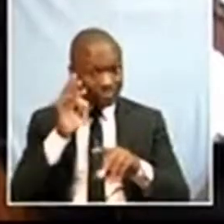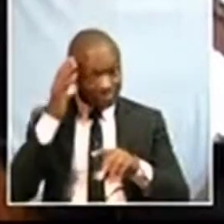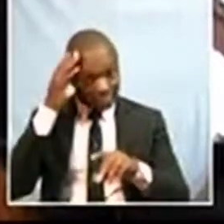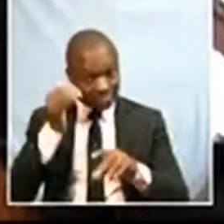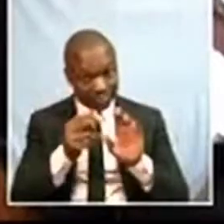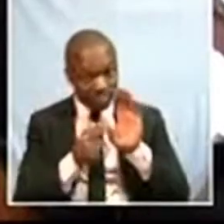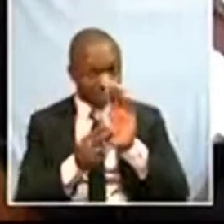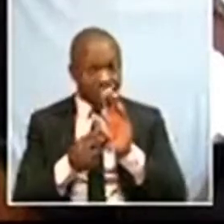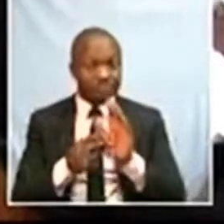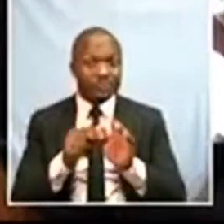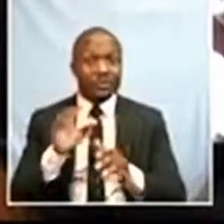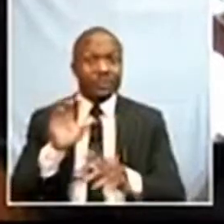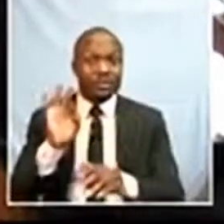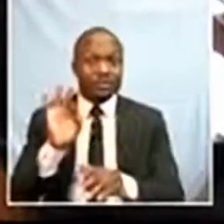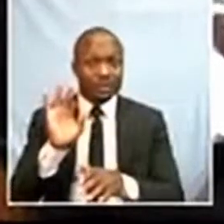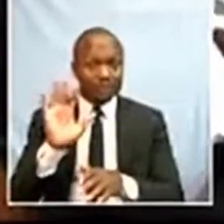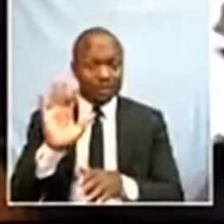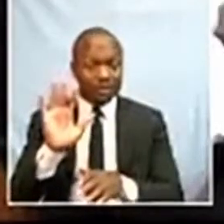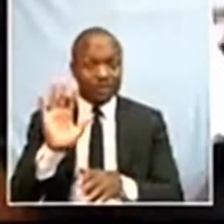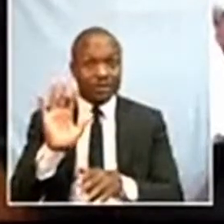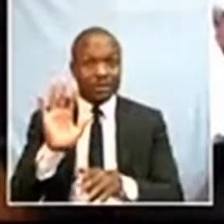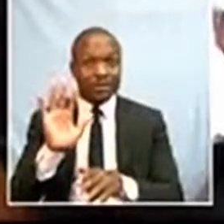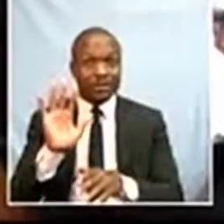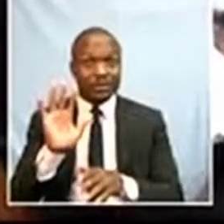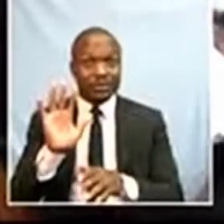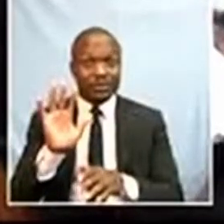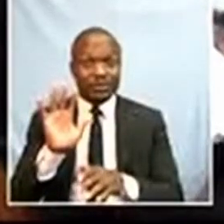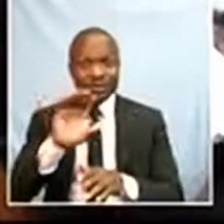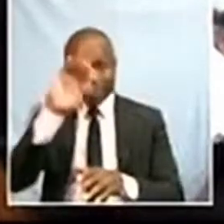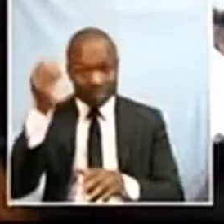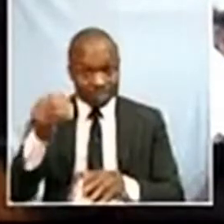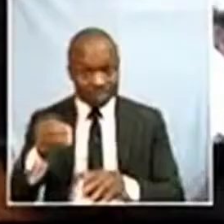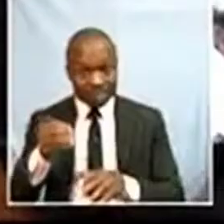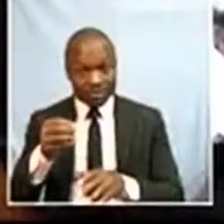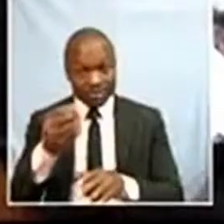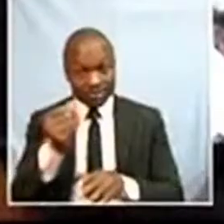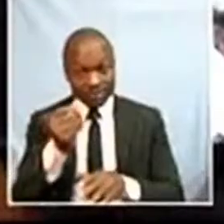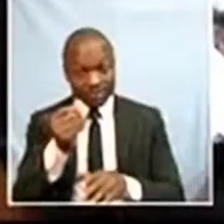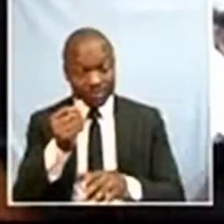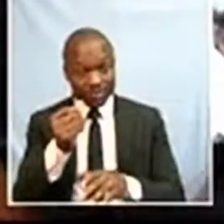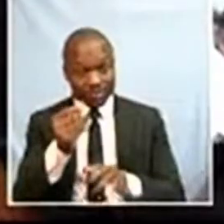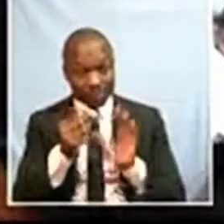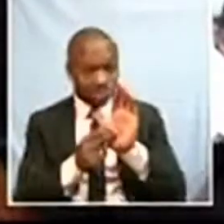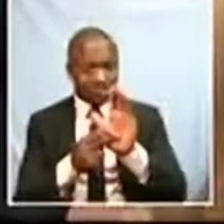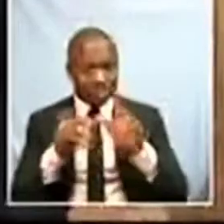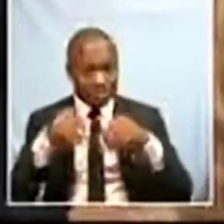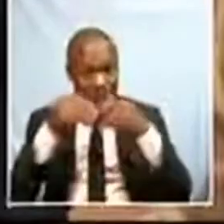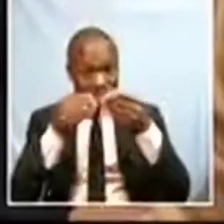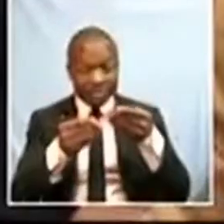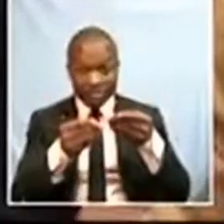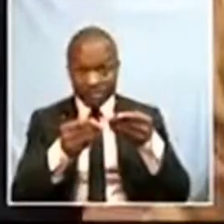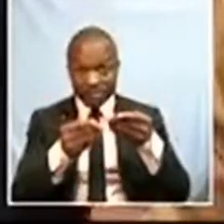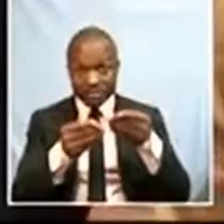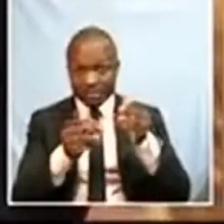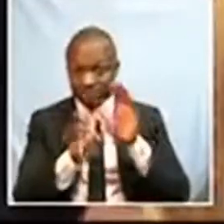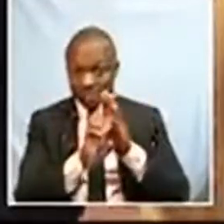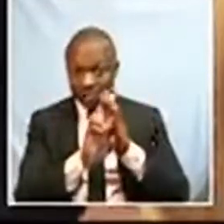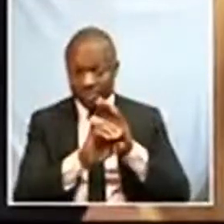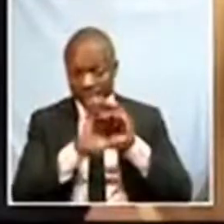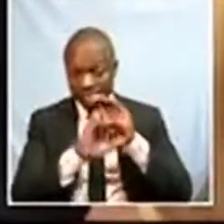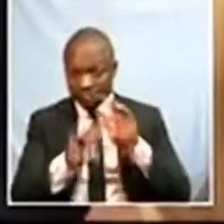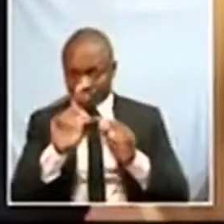showing 95% because the additional funds that are required, maybe I'll give an example of the selling board. So under